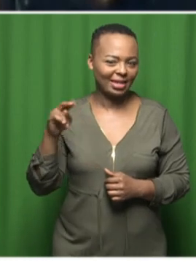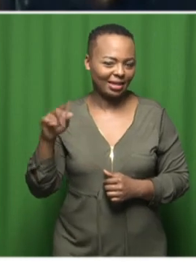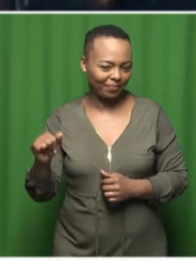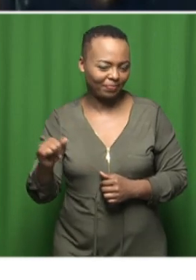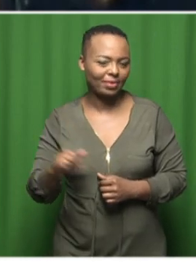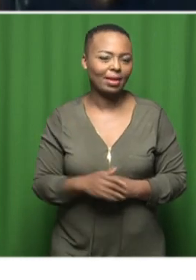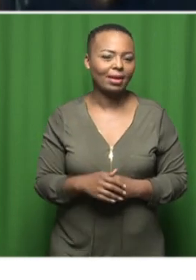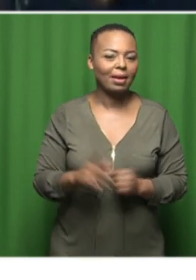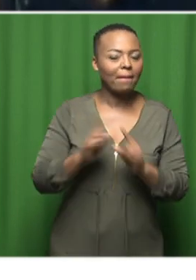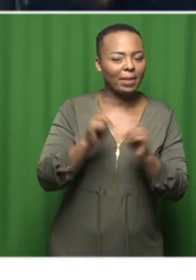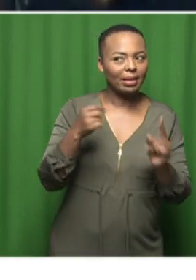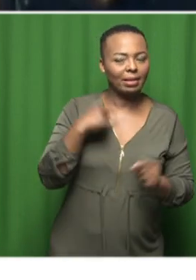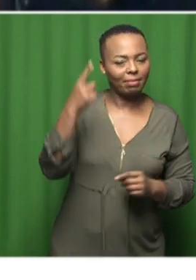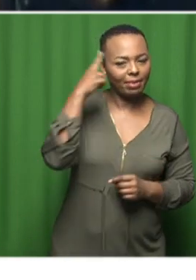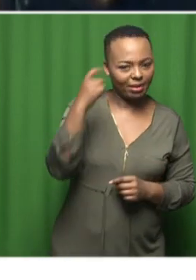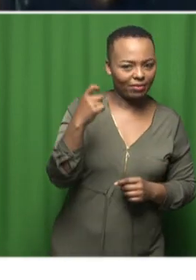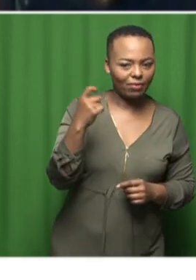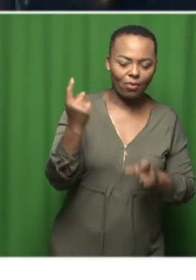always